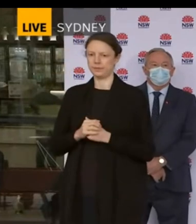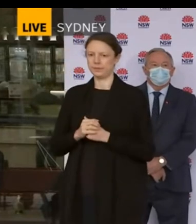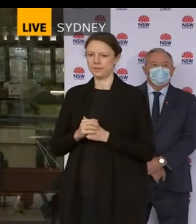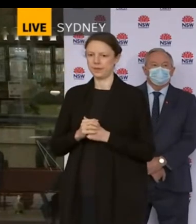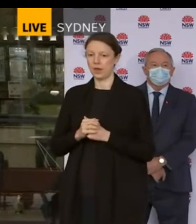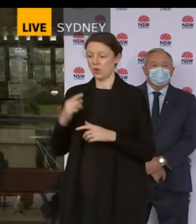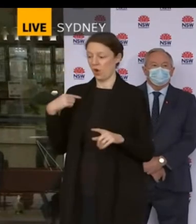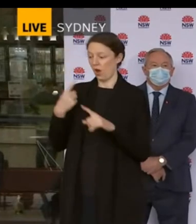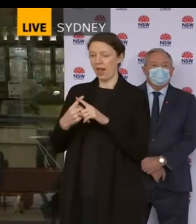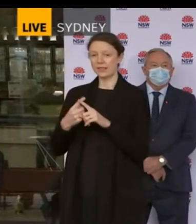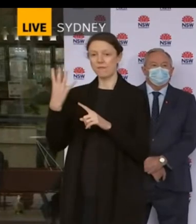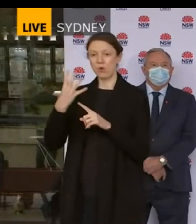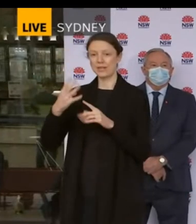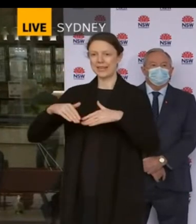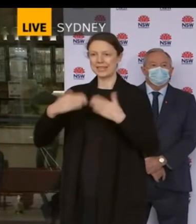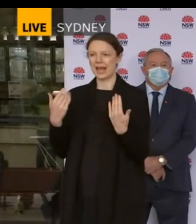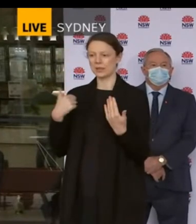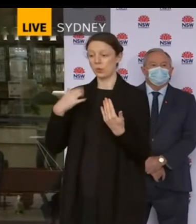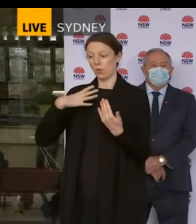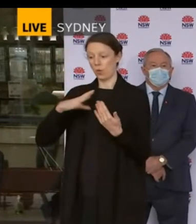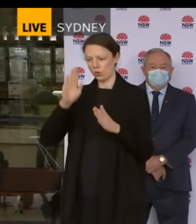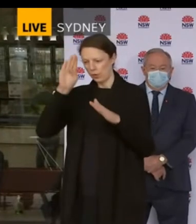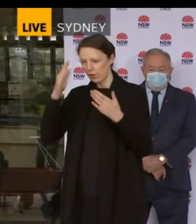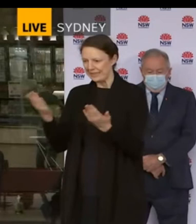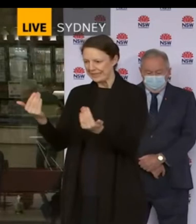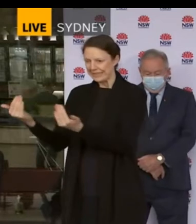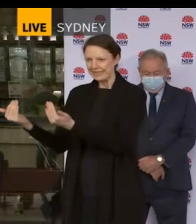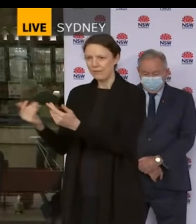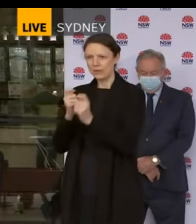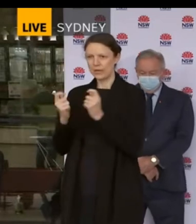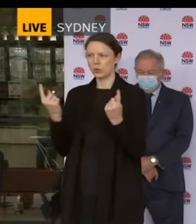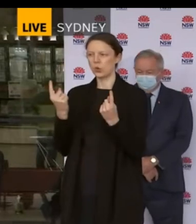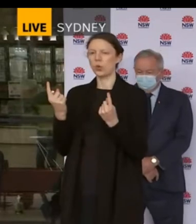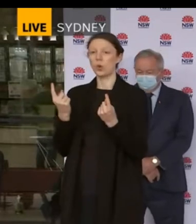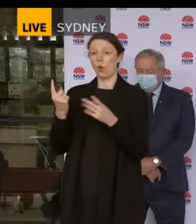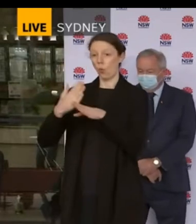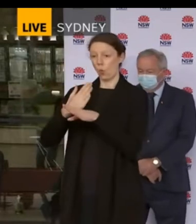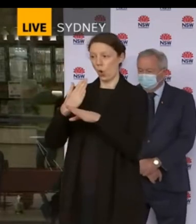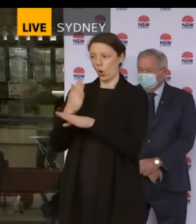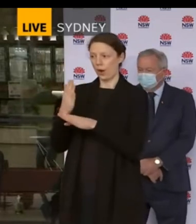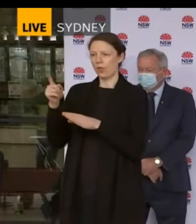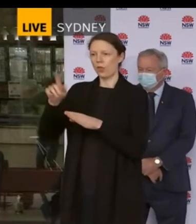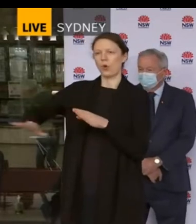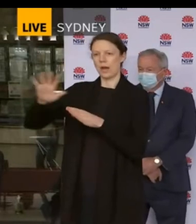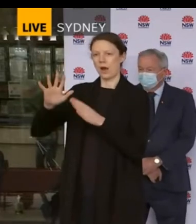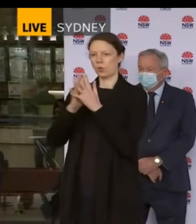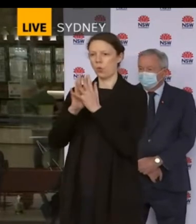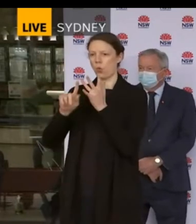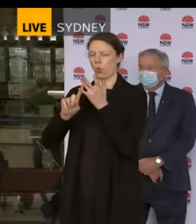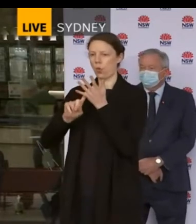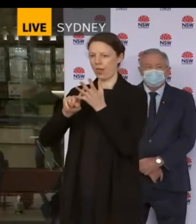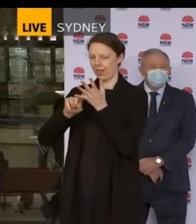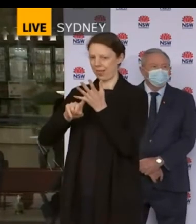workers or regular visitors to those local government areas of Wallara, Waverley, Randwick and City of Sydney.